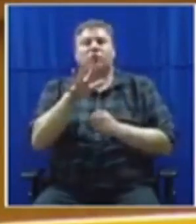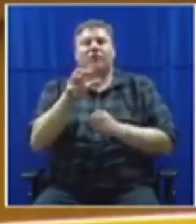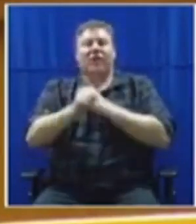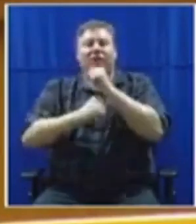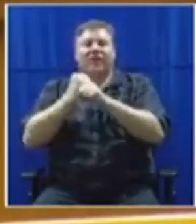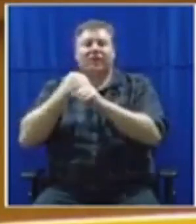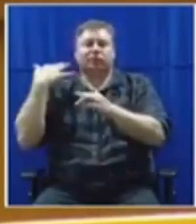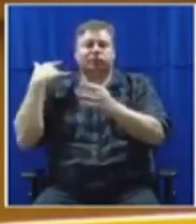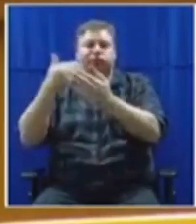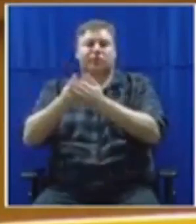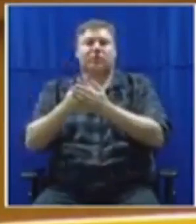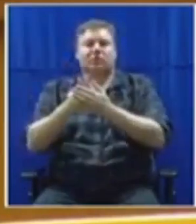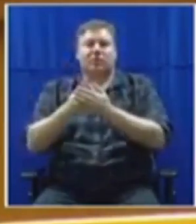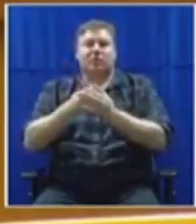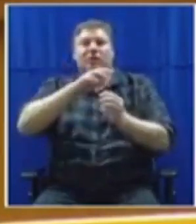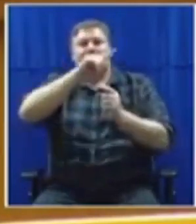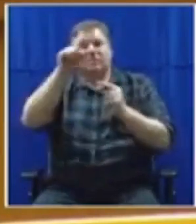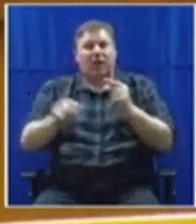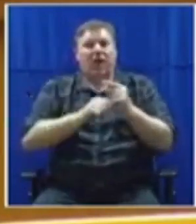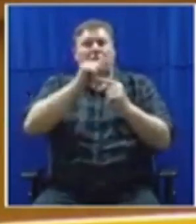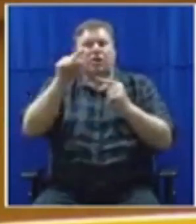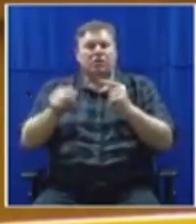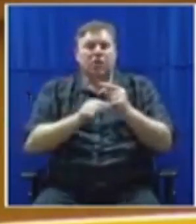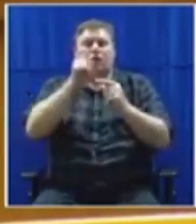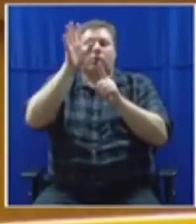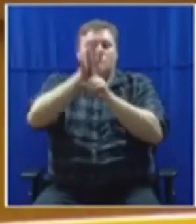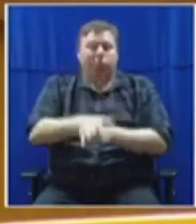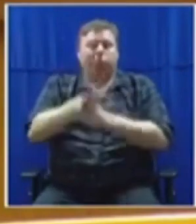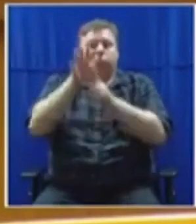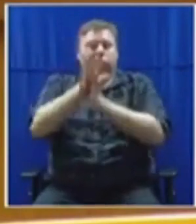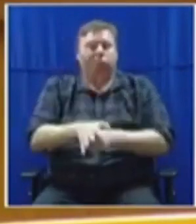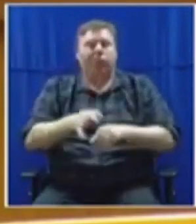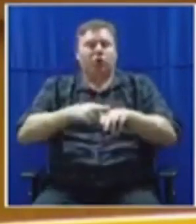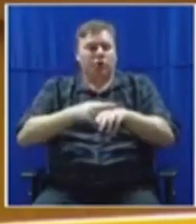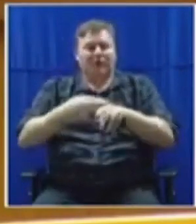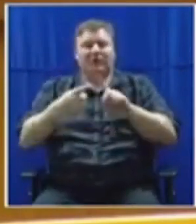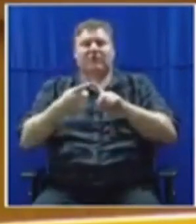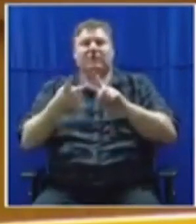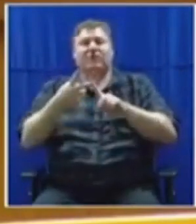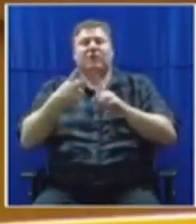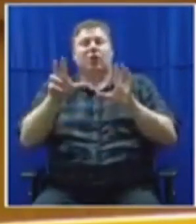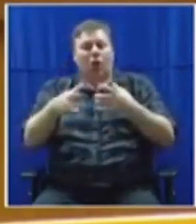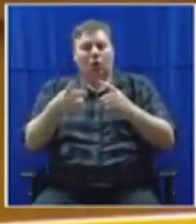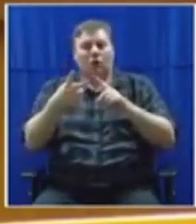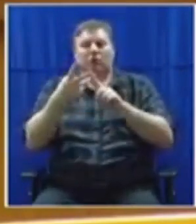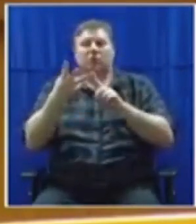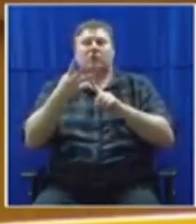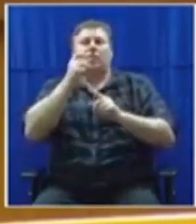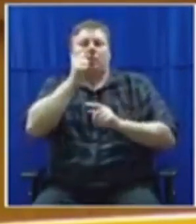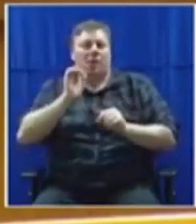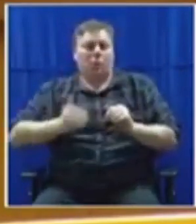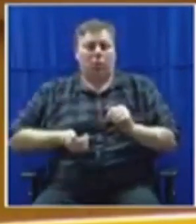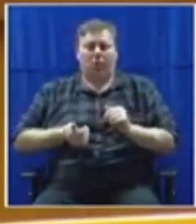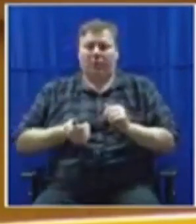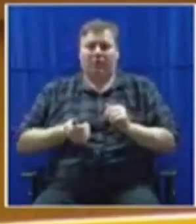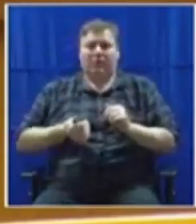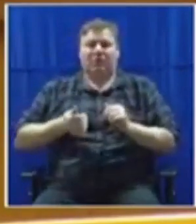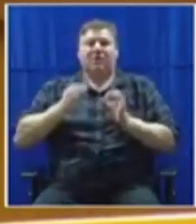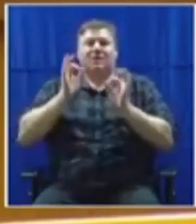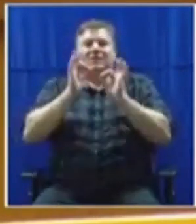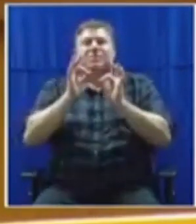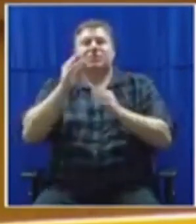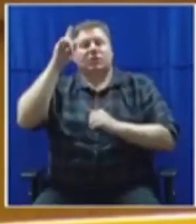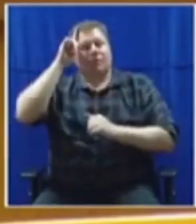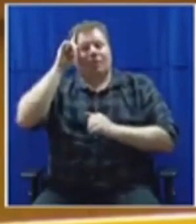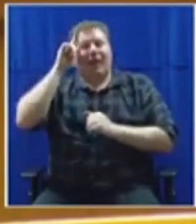The vicious cycle of triple oppression based on race, class, and gender has not been broken for Black women in